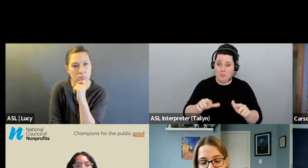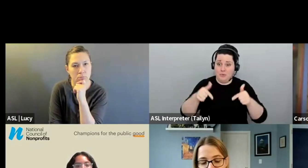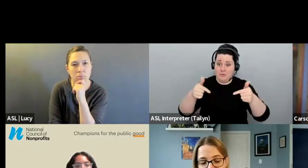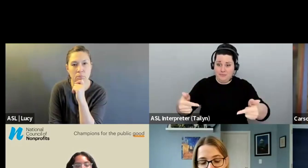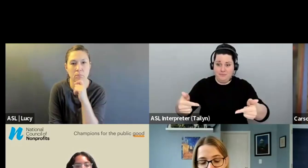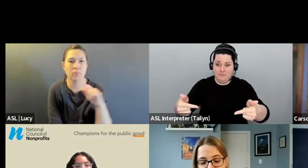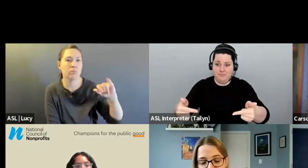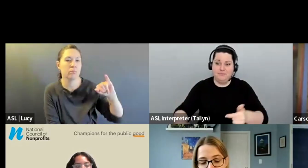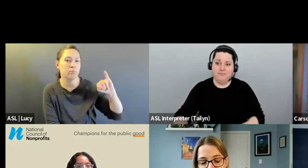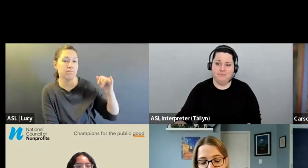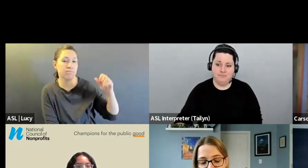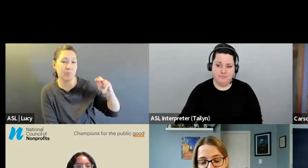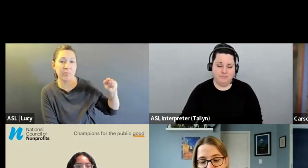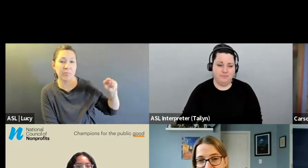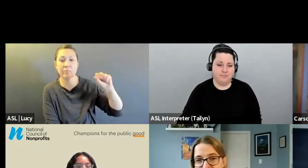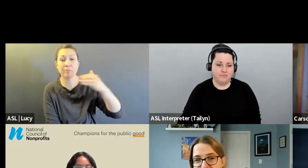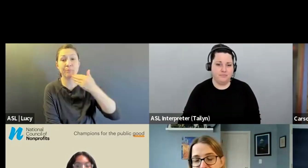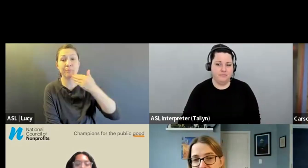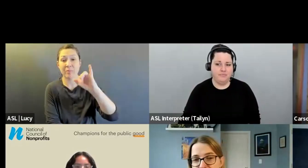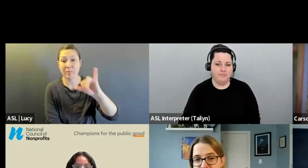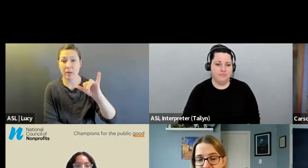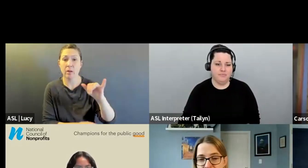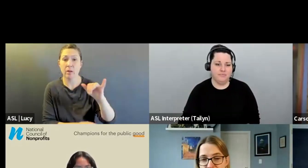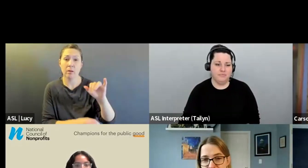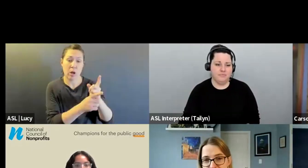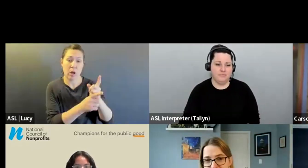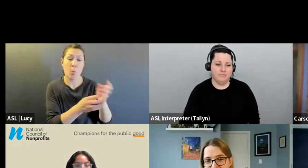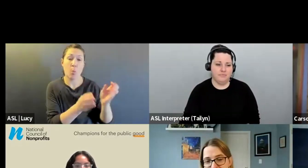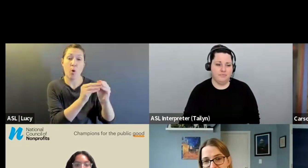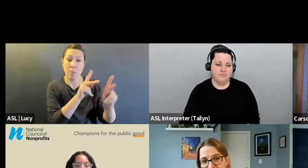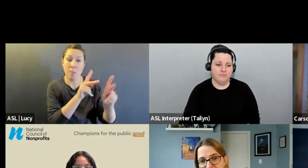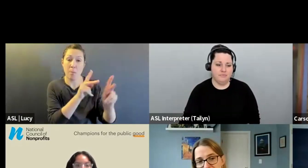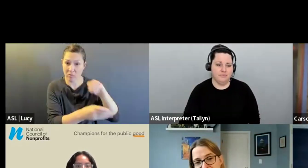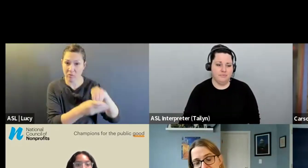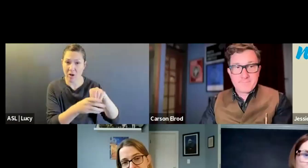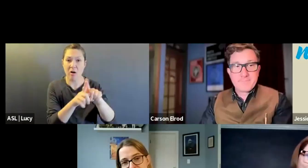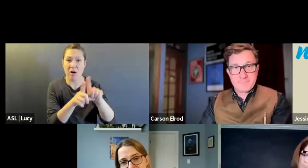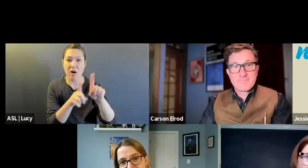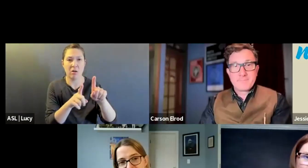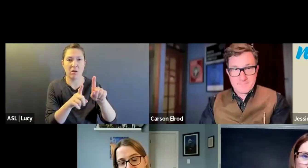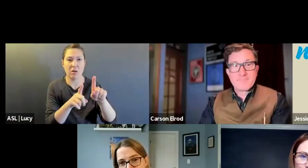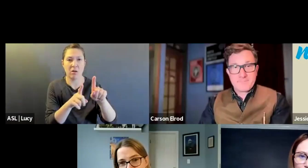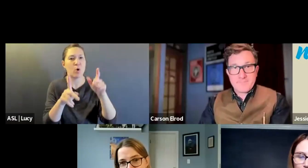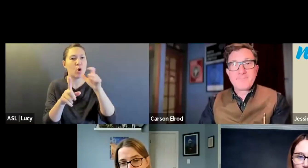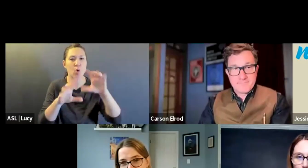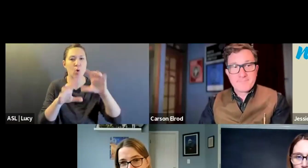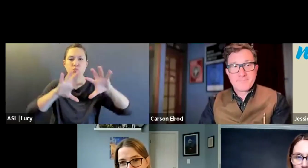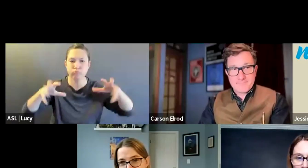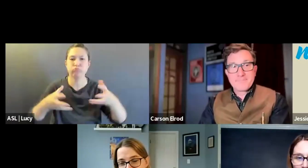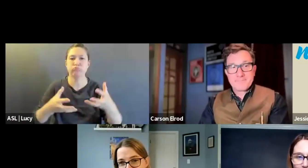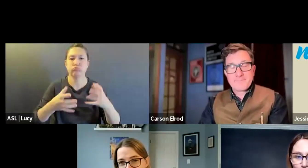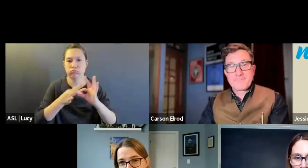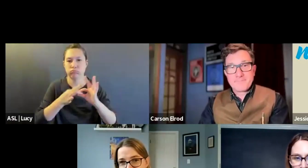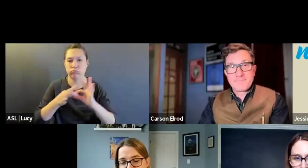not only more people, but coming together collectively, working together towards the same goal, which is also a nice result of that